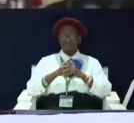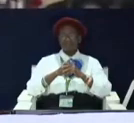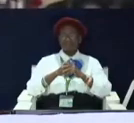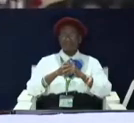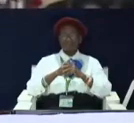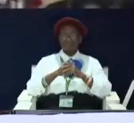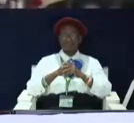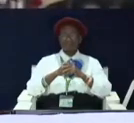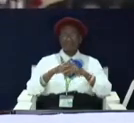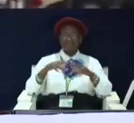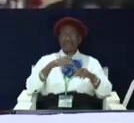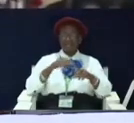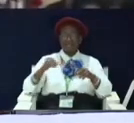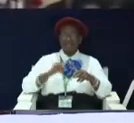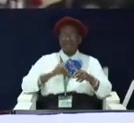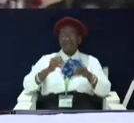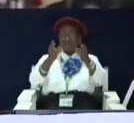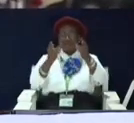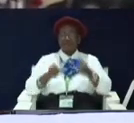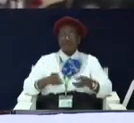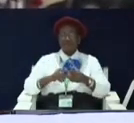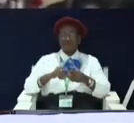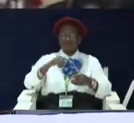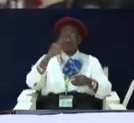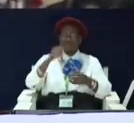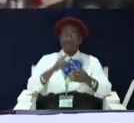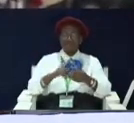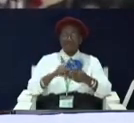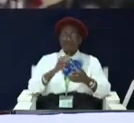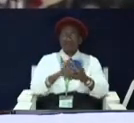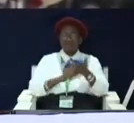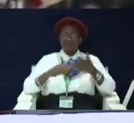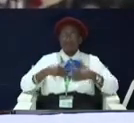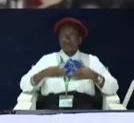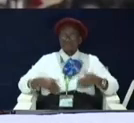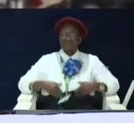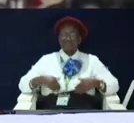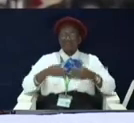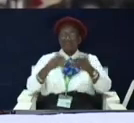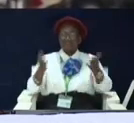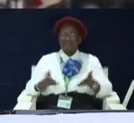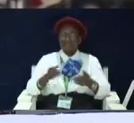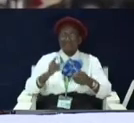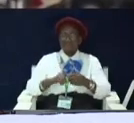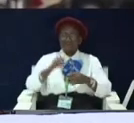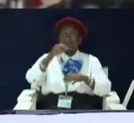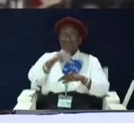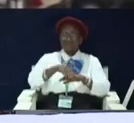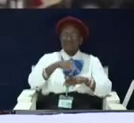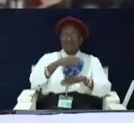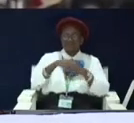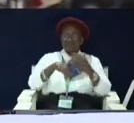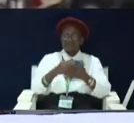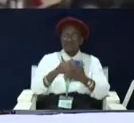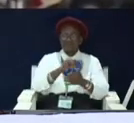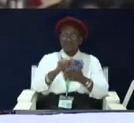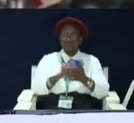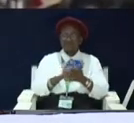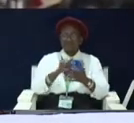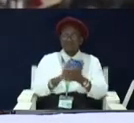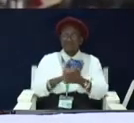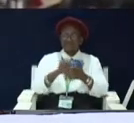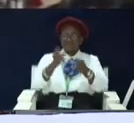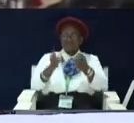And I want to say to somebody here tonight, mo tun wa fe so feni kan ni lale yi, all those who want to arrest